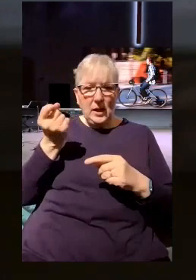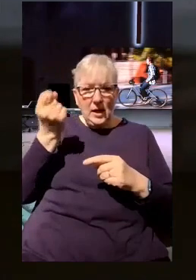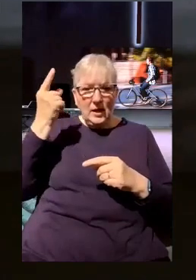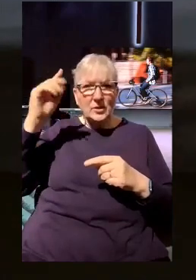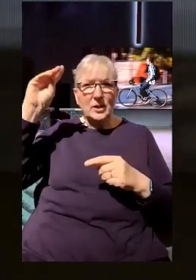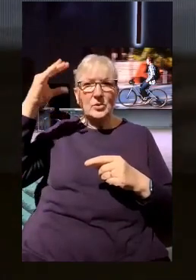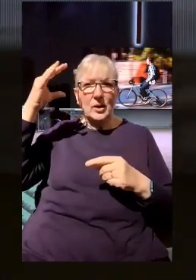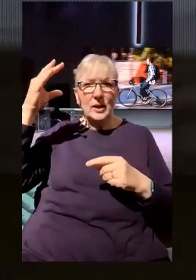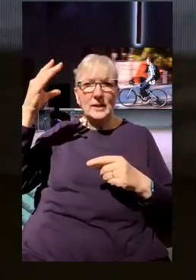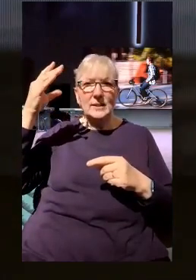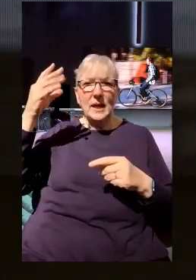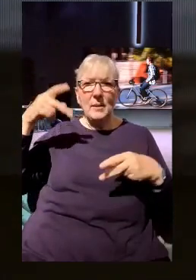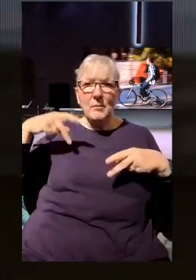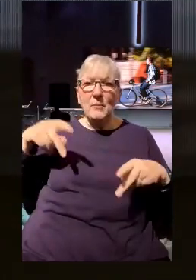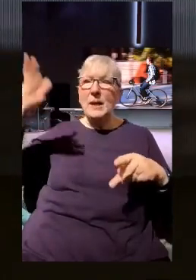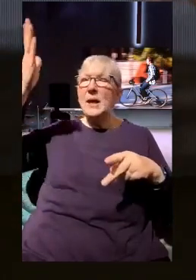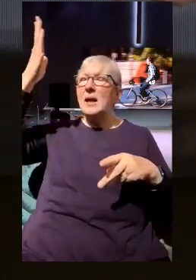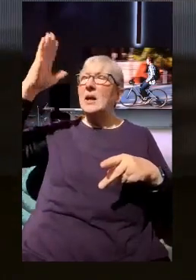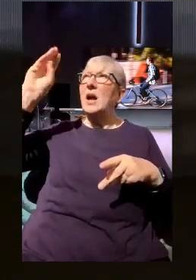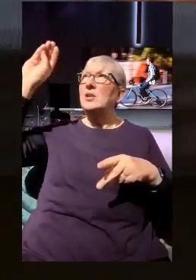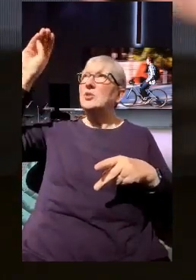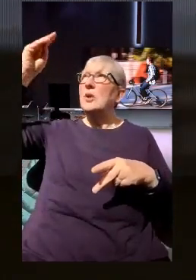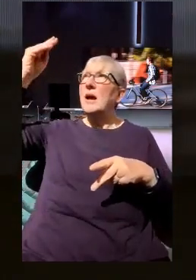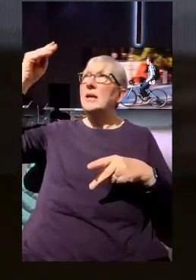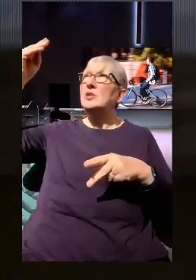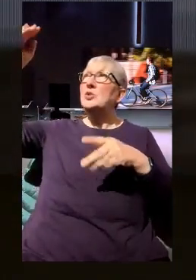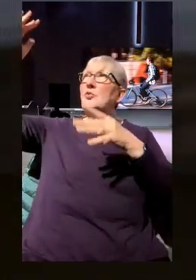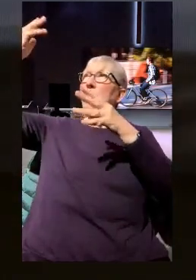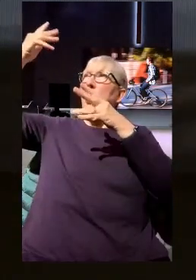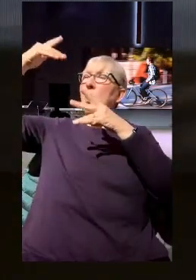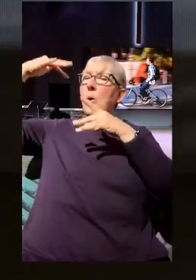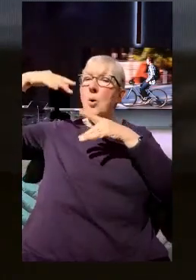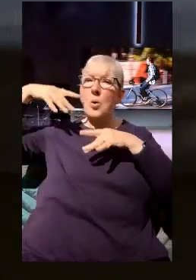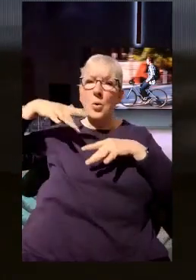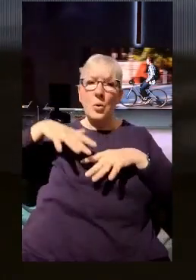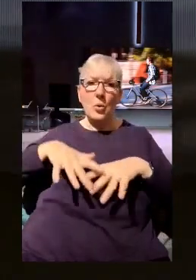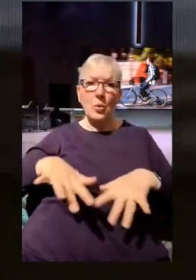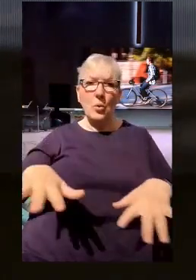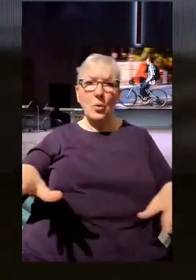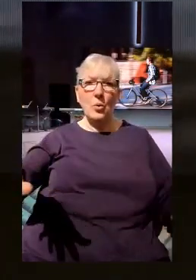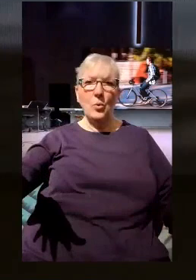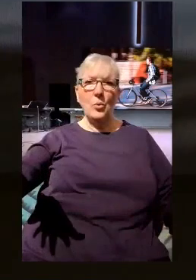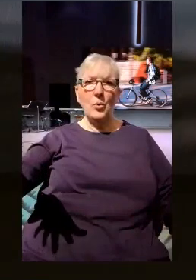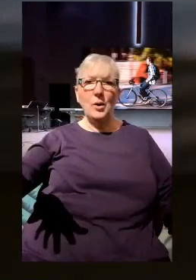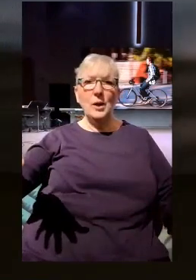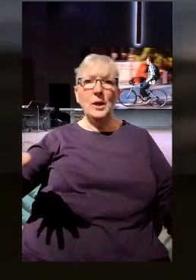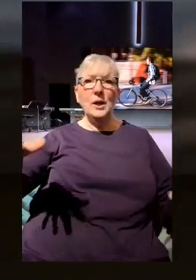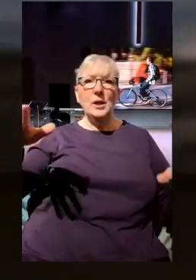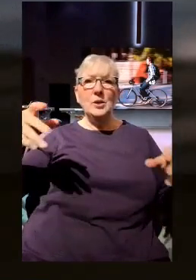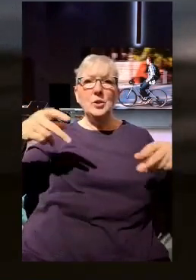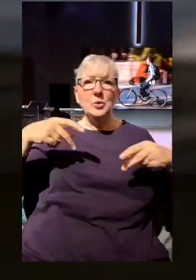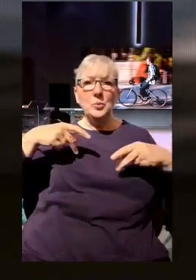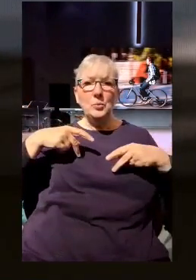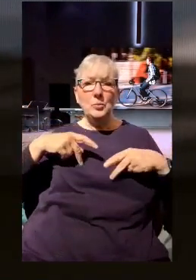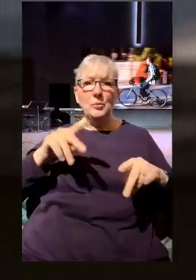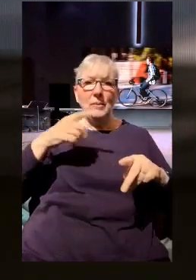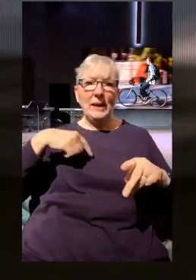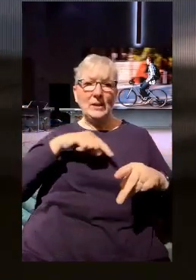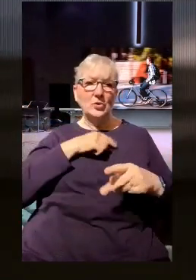God's grace to flow through us and out to others in a way that allows us to serve.